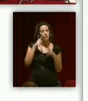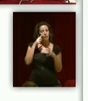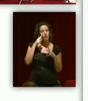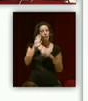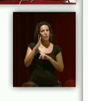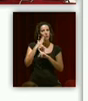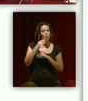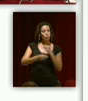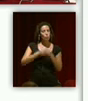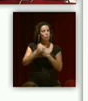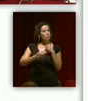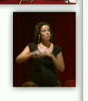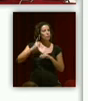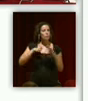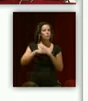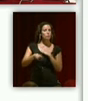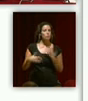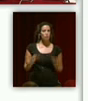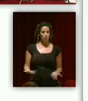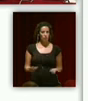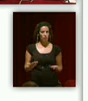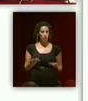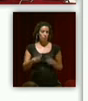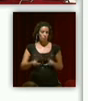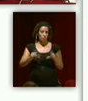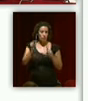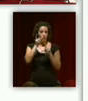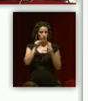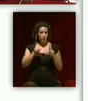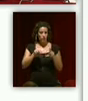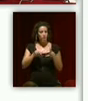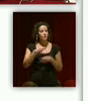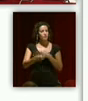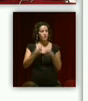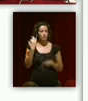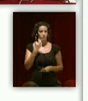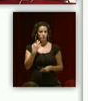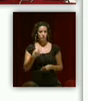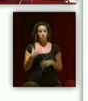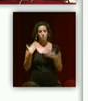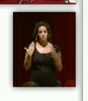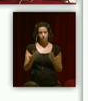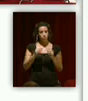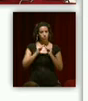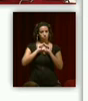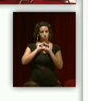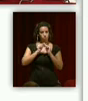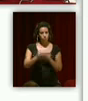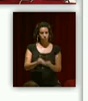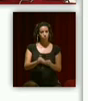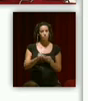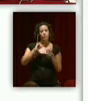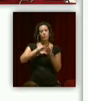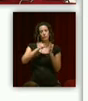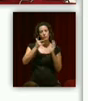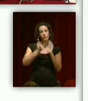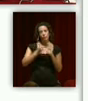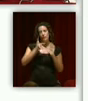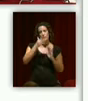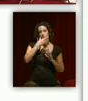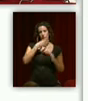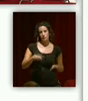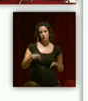selected 2 of them and analyzed which one of those provided a more accessible use. We developed